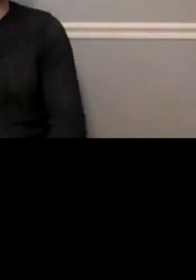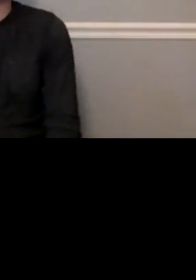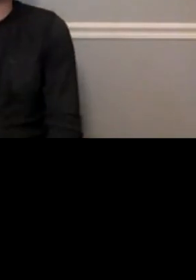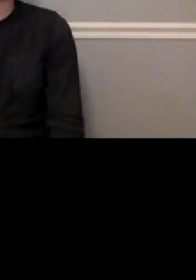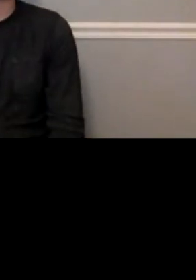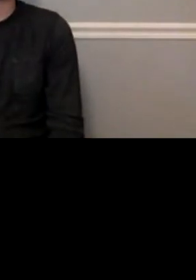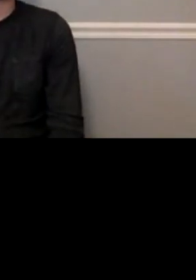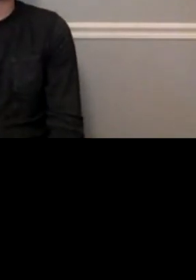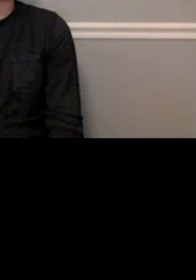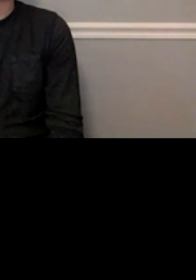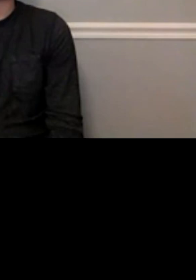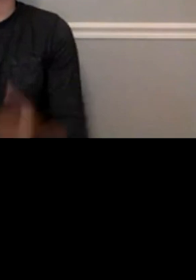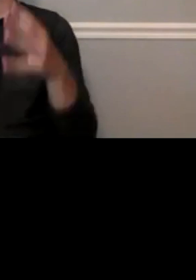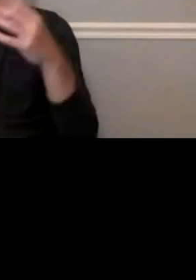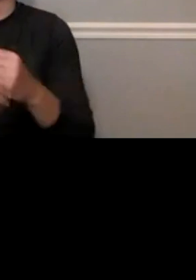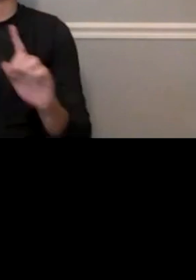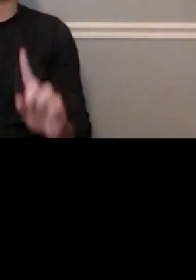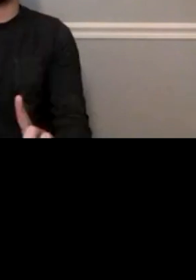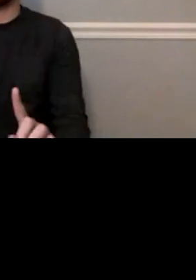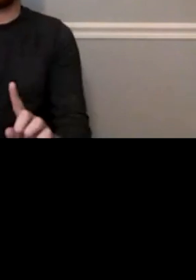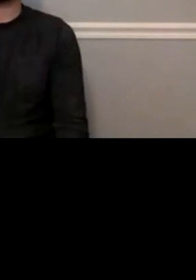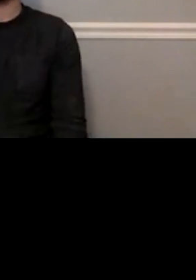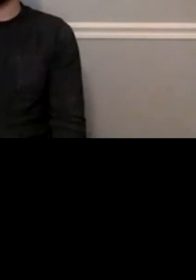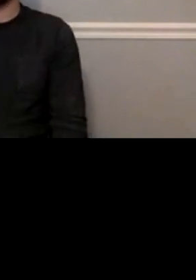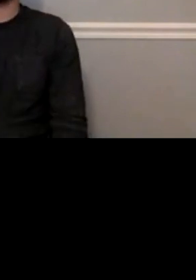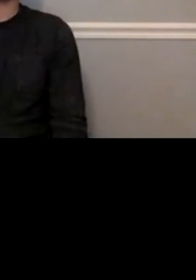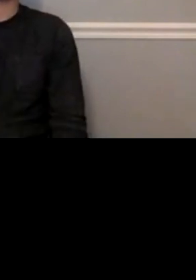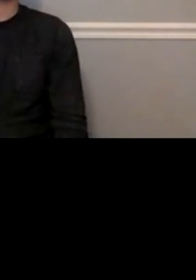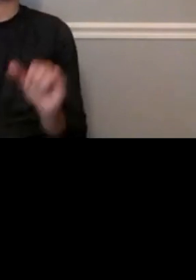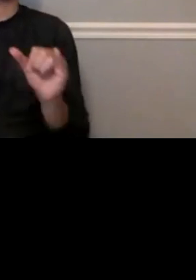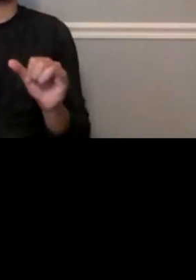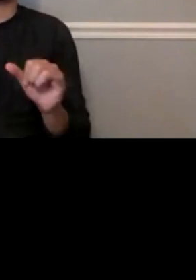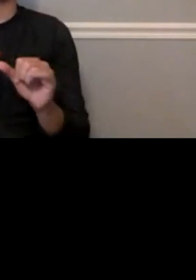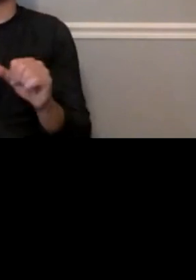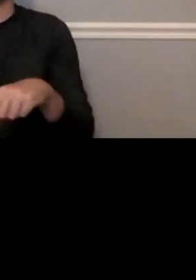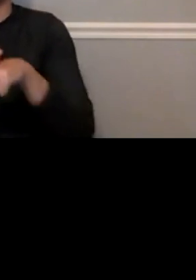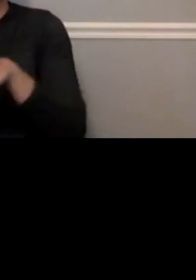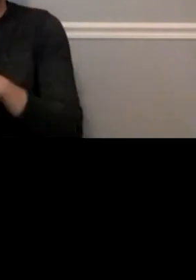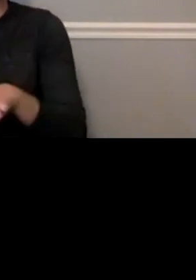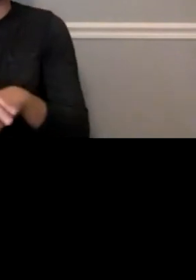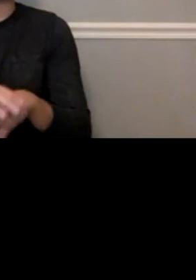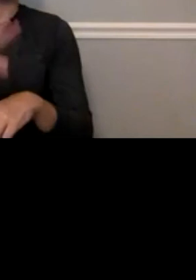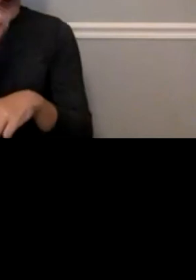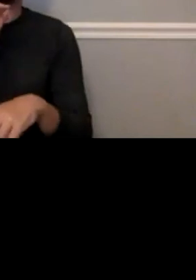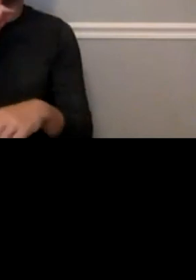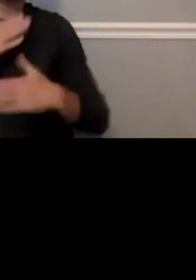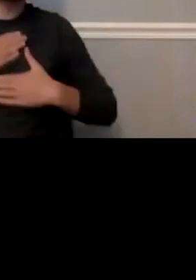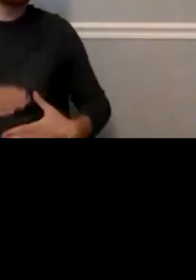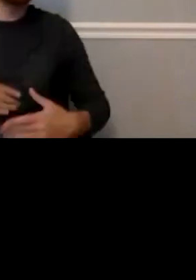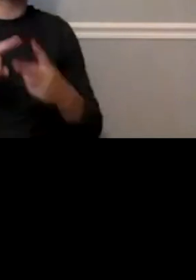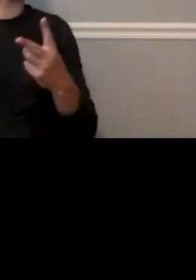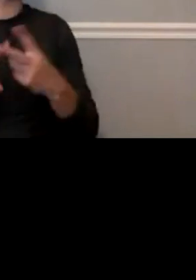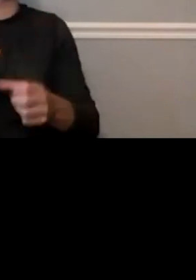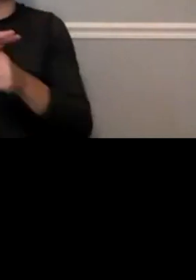With the additional point that brain volume measurements are affected by other factors such as hydration and stress. And do you think that these